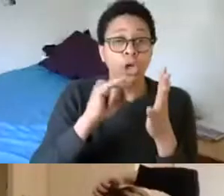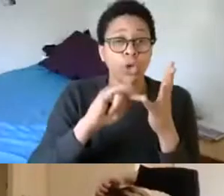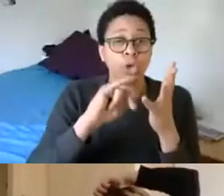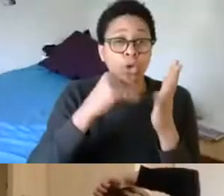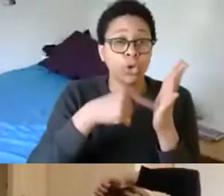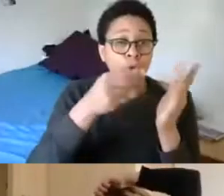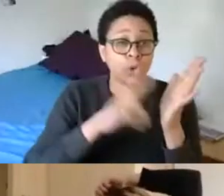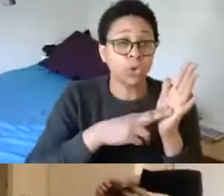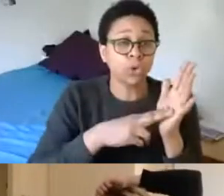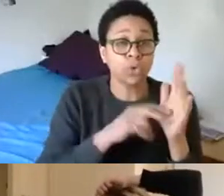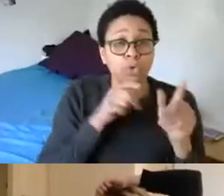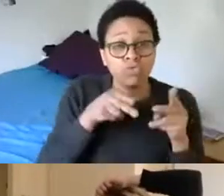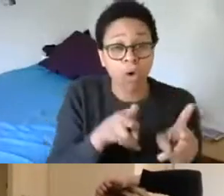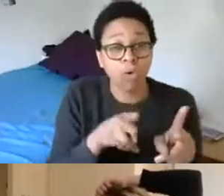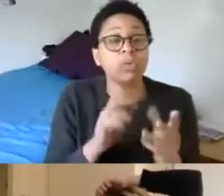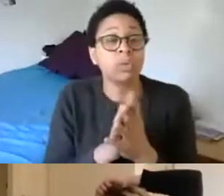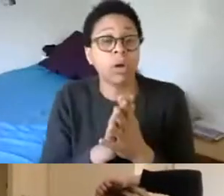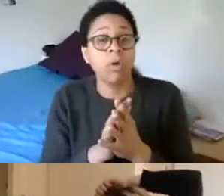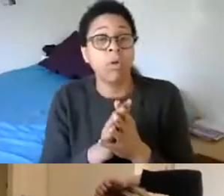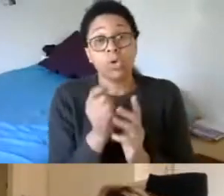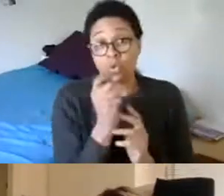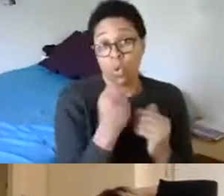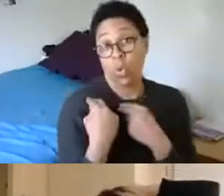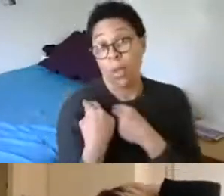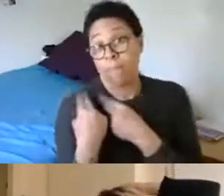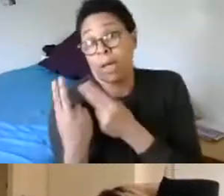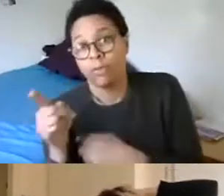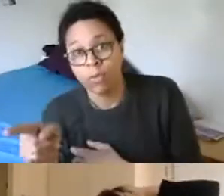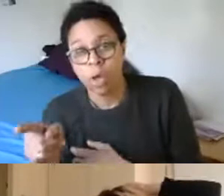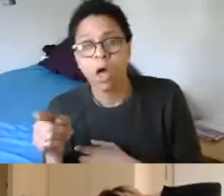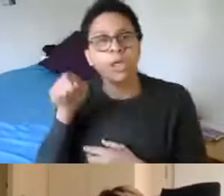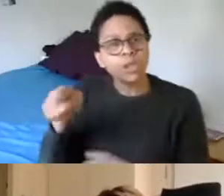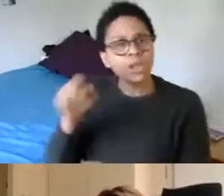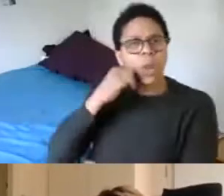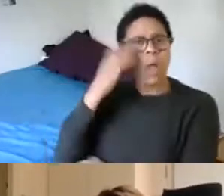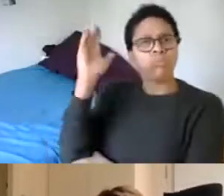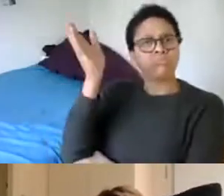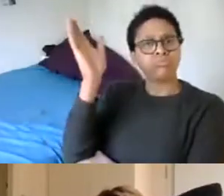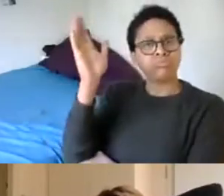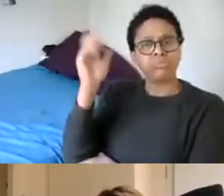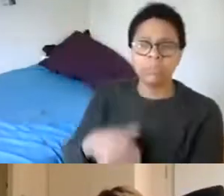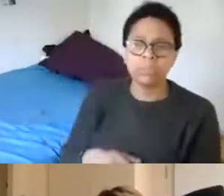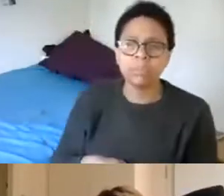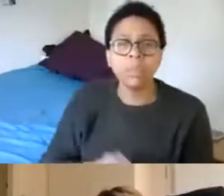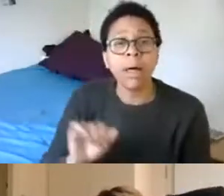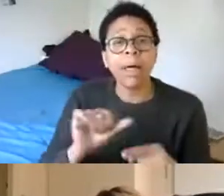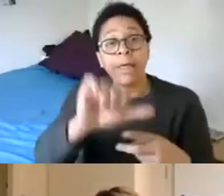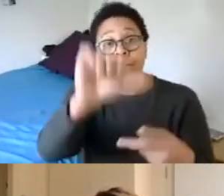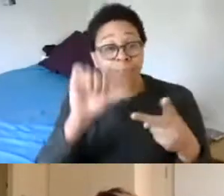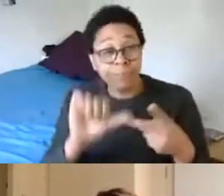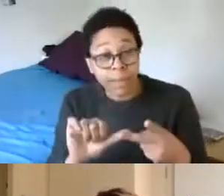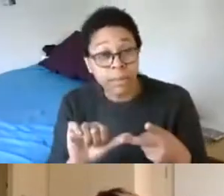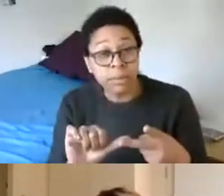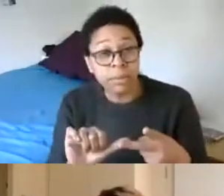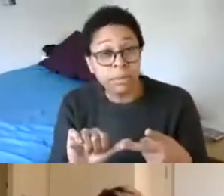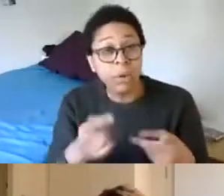second, I'll pass over to Alex, and then Alex will do her presentation, and then after that there will be a chance